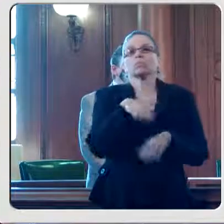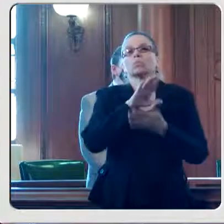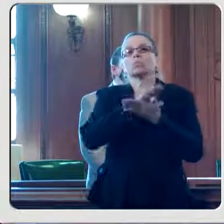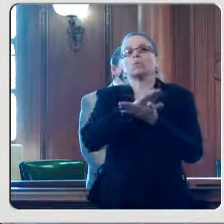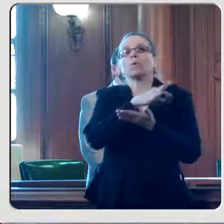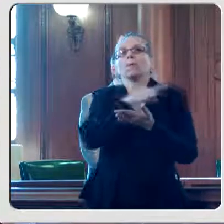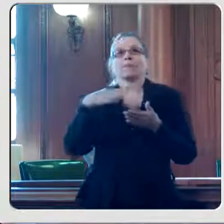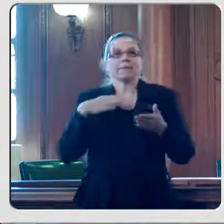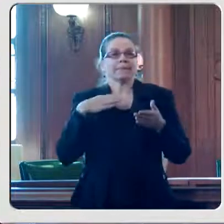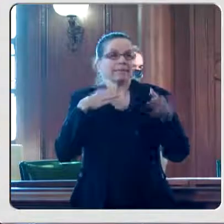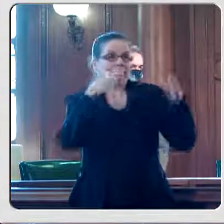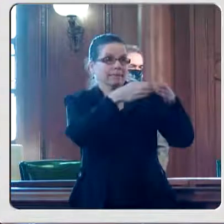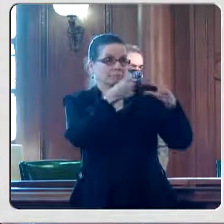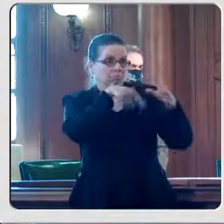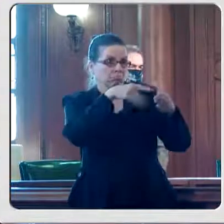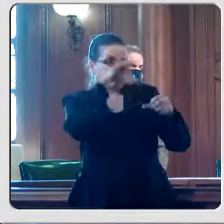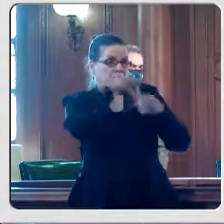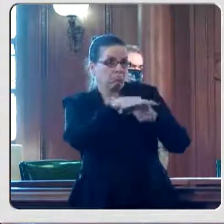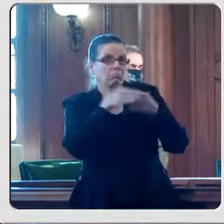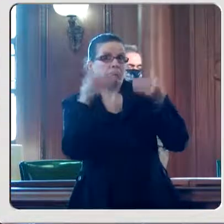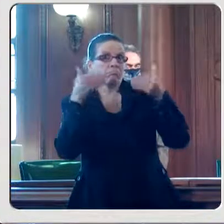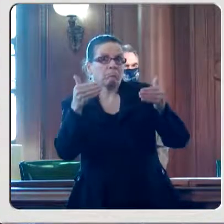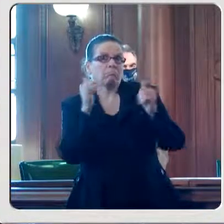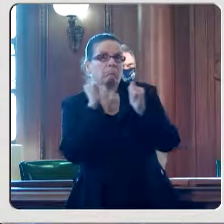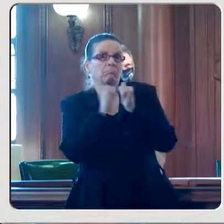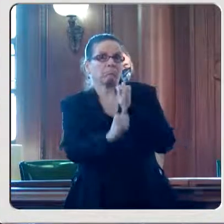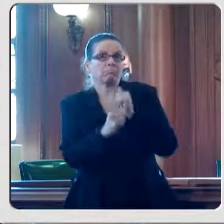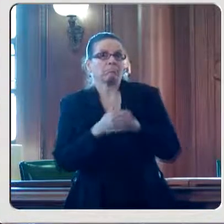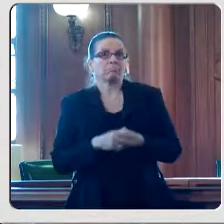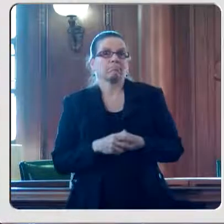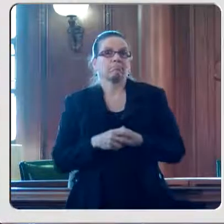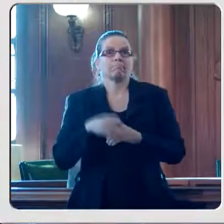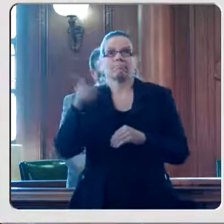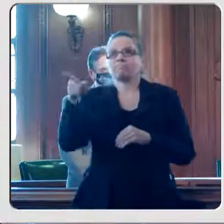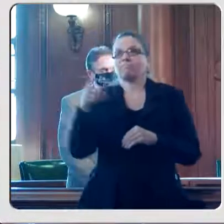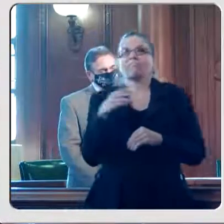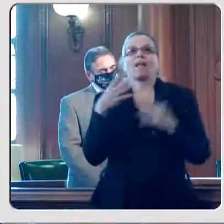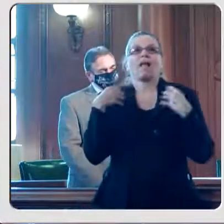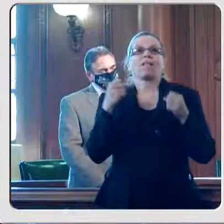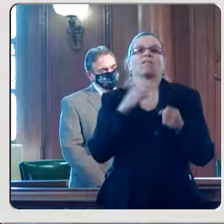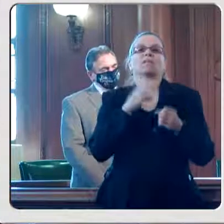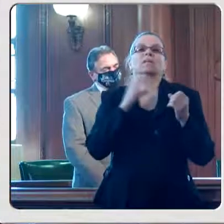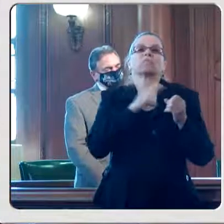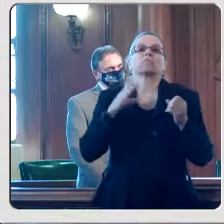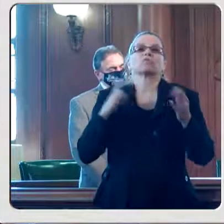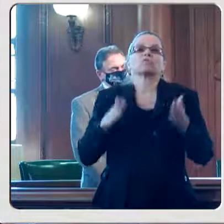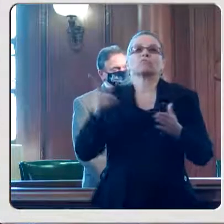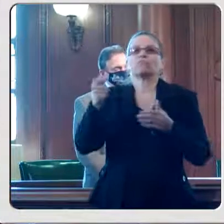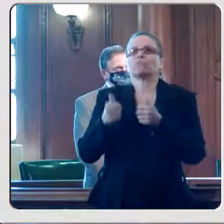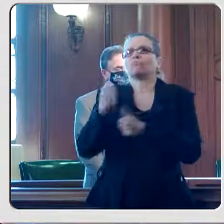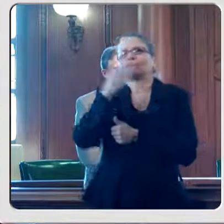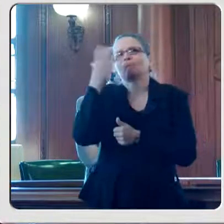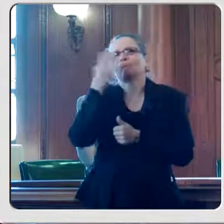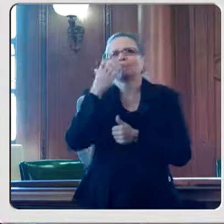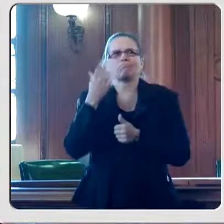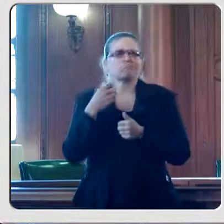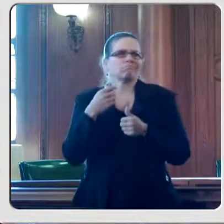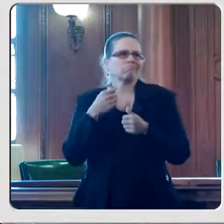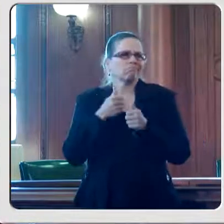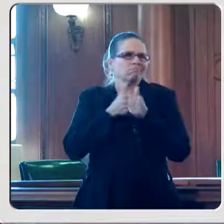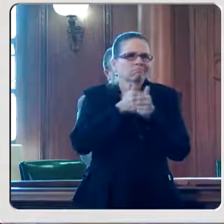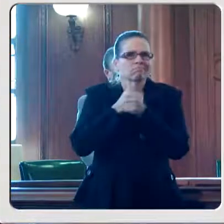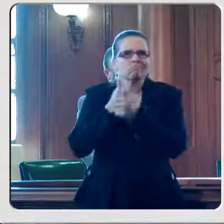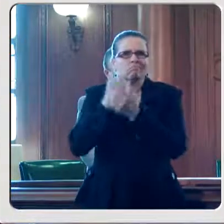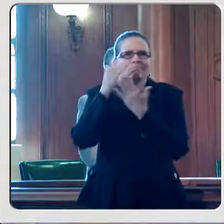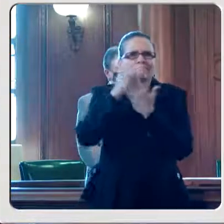testing that Helen helped us put in place, it's really been a nice precaution. And you know, our kids